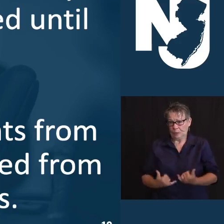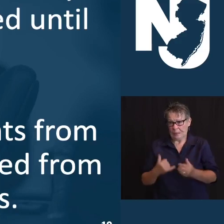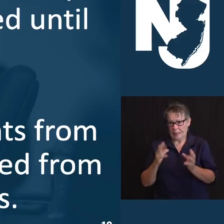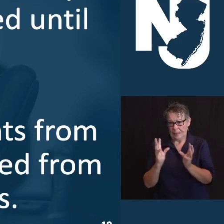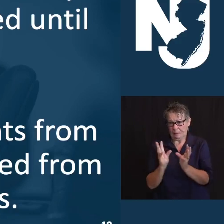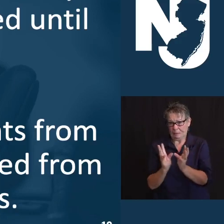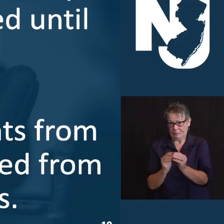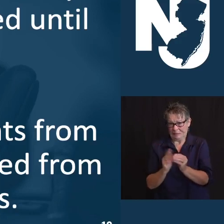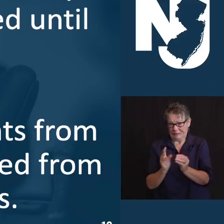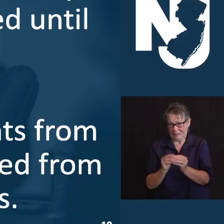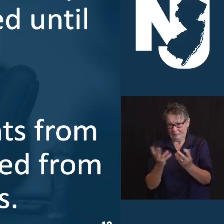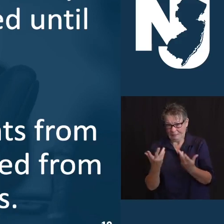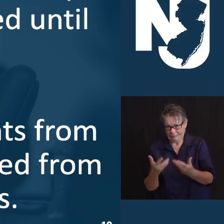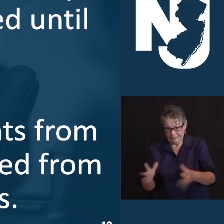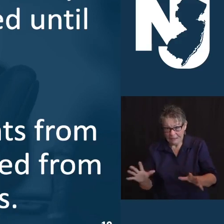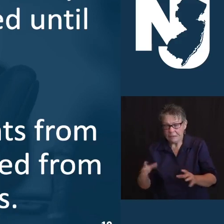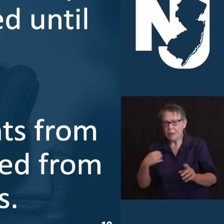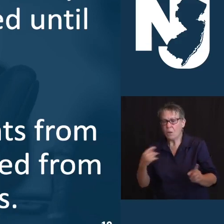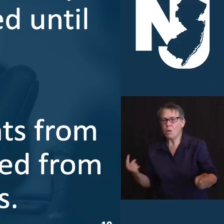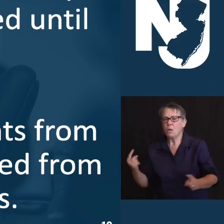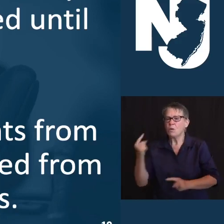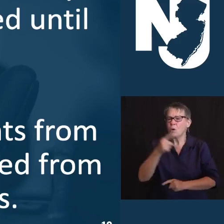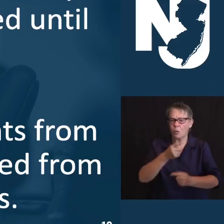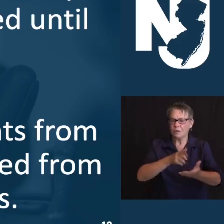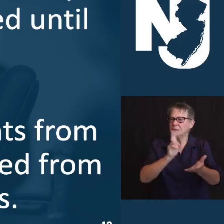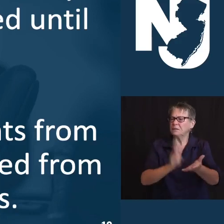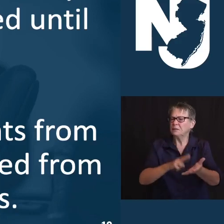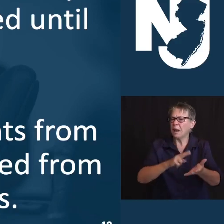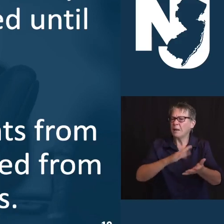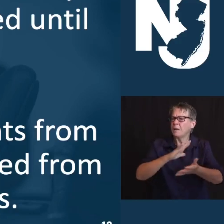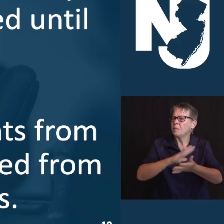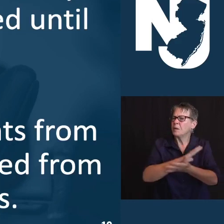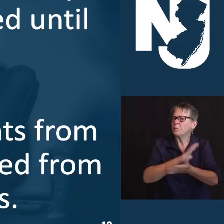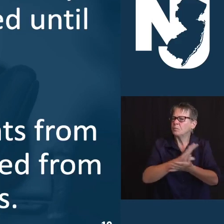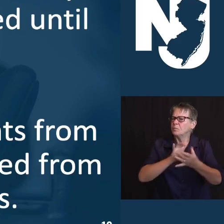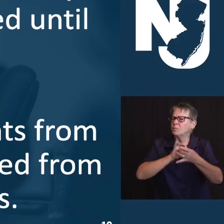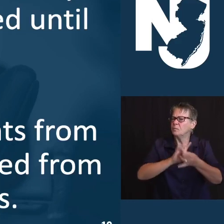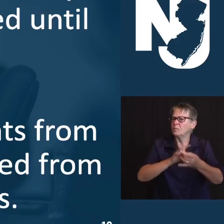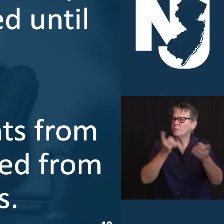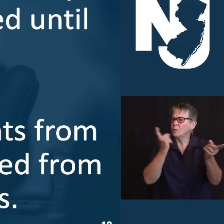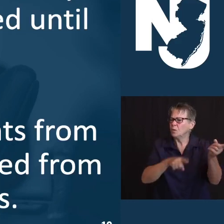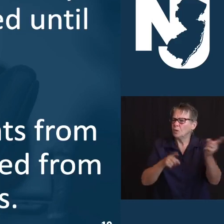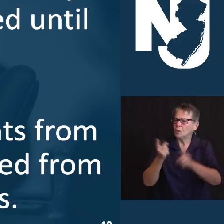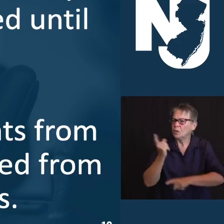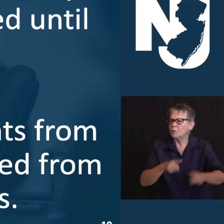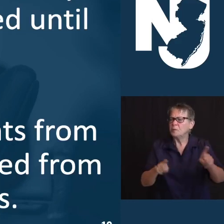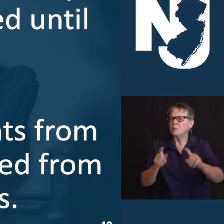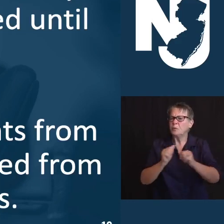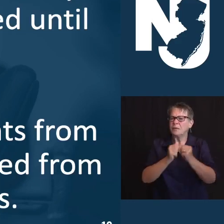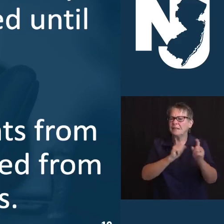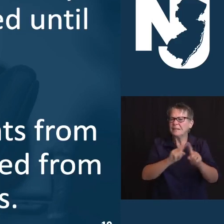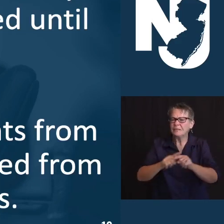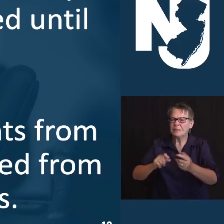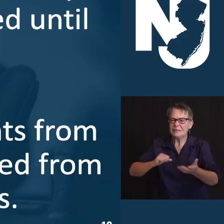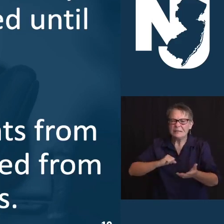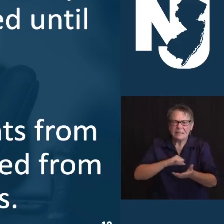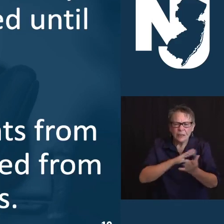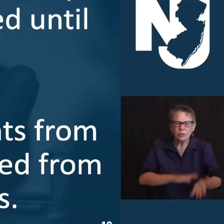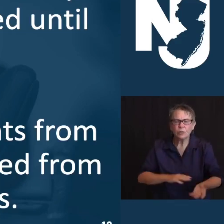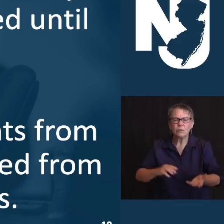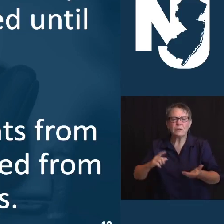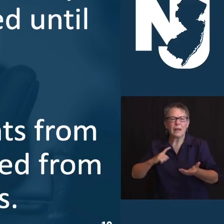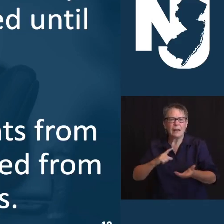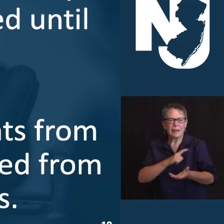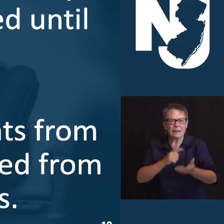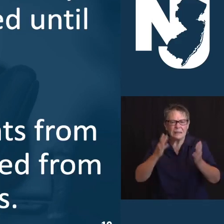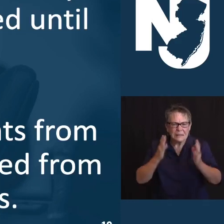in the state, Angela Garretson of Union County, freeholder, who raised this issue with me a month or 6 weeks ago. I'm going to sign the